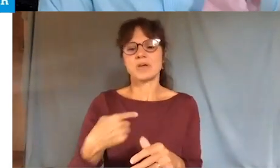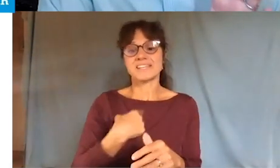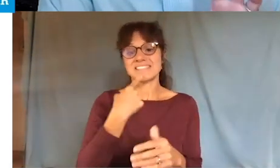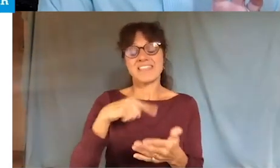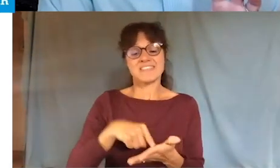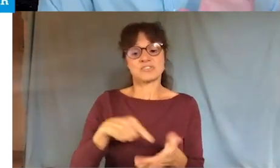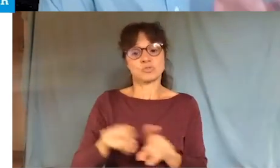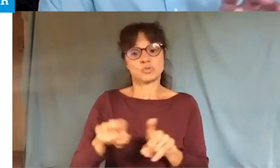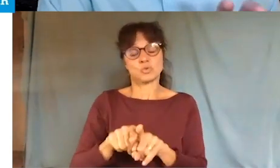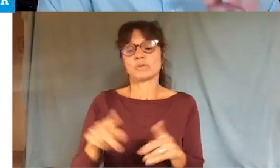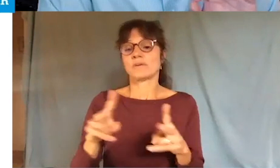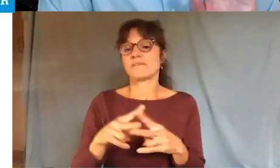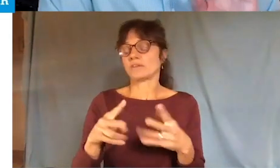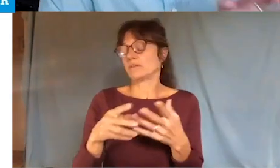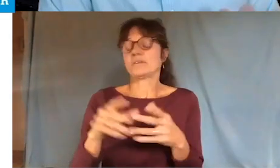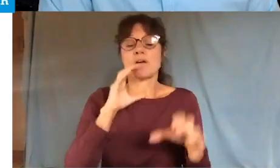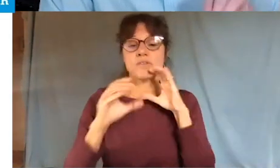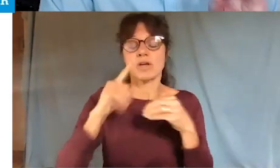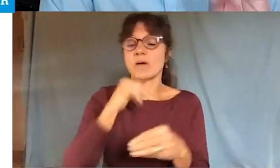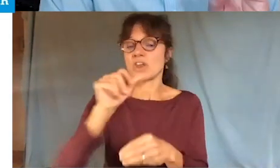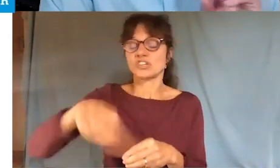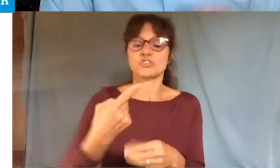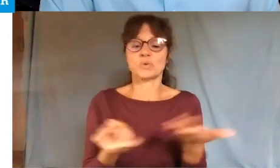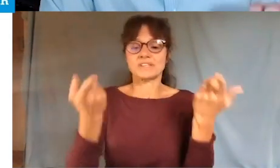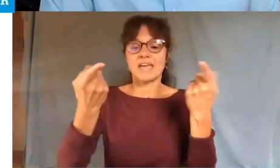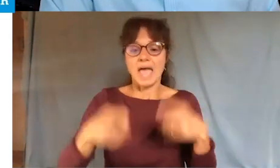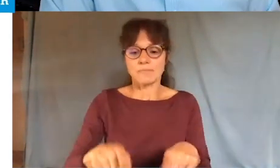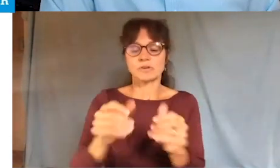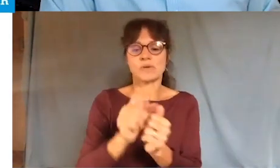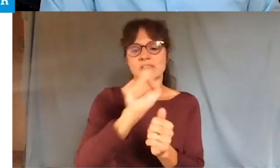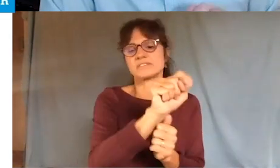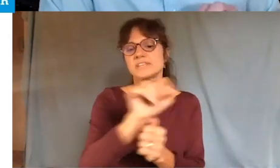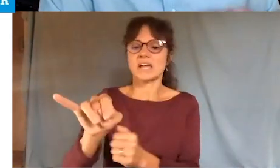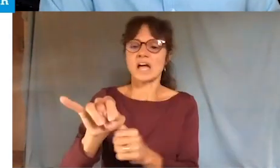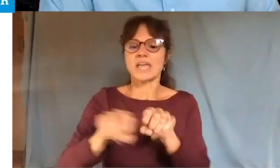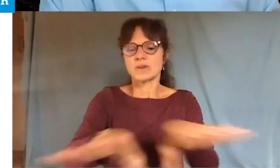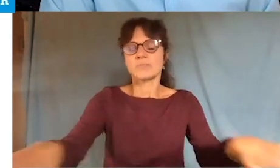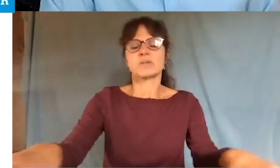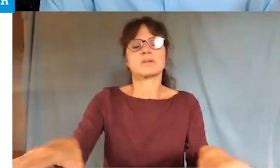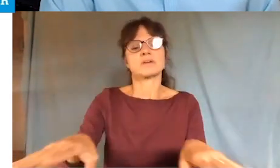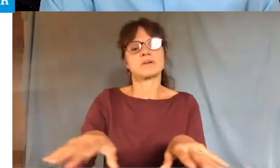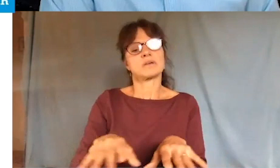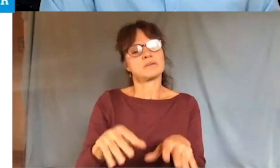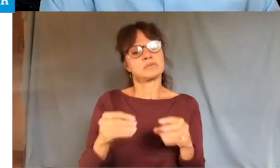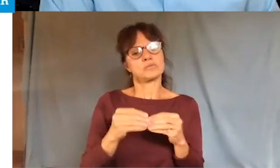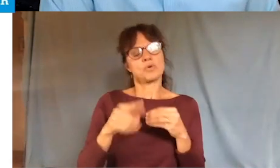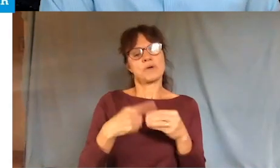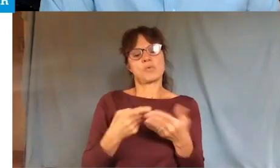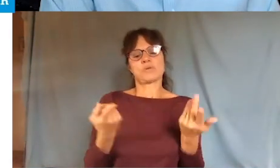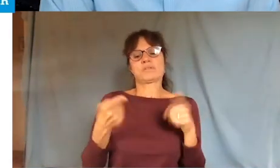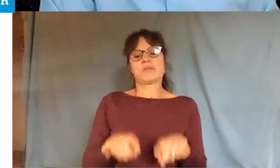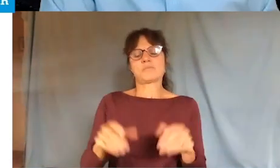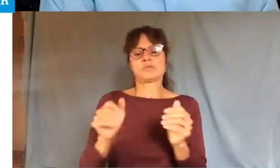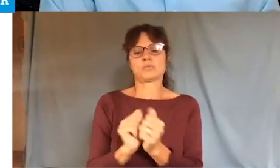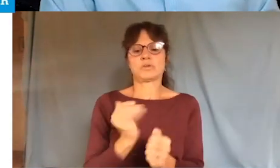think that this is a conversation about not just what's going on in terms of the STI epidemic. This is more a fact of what's happened with